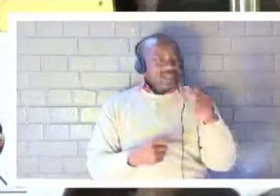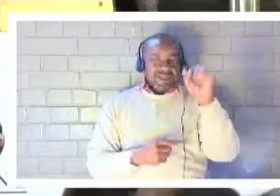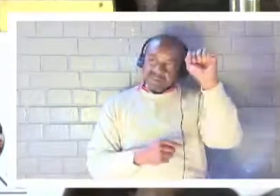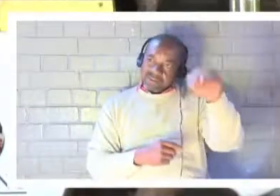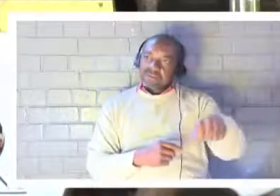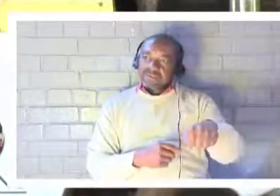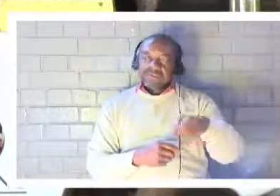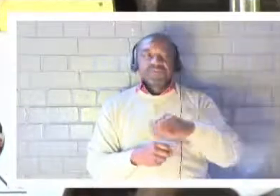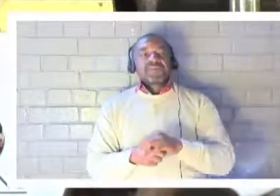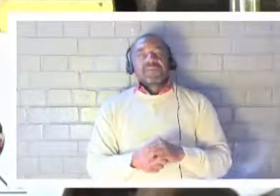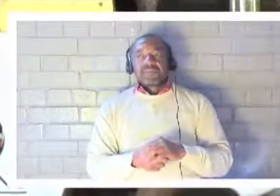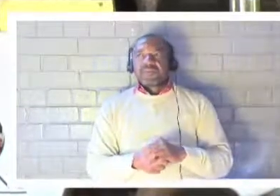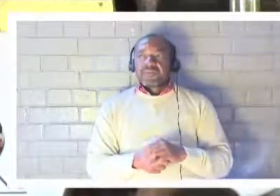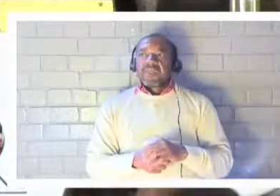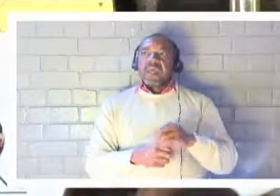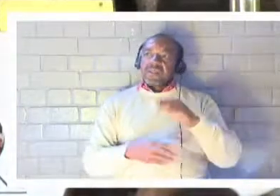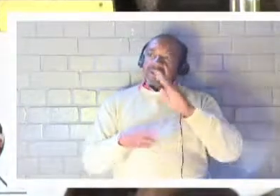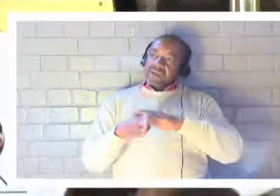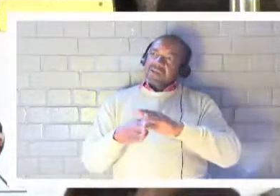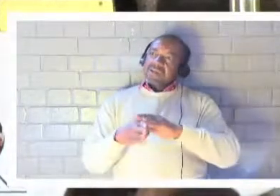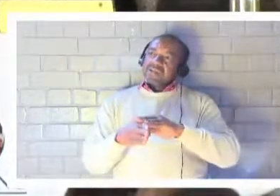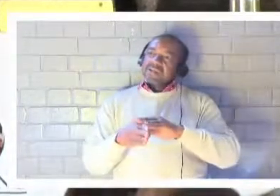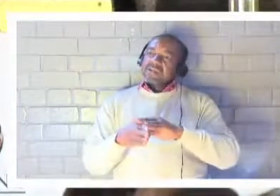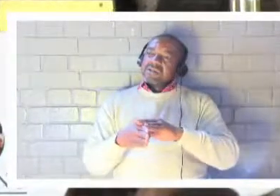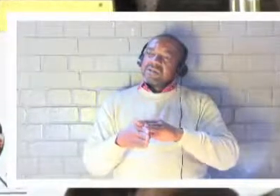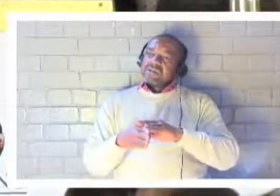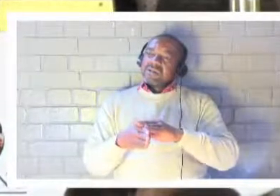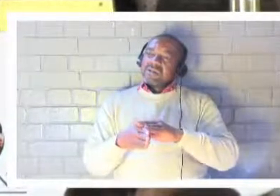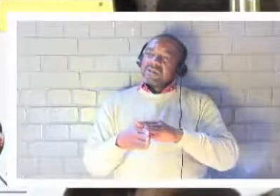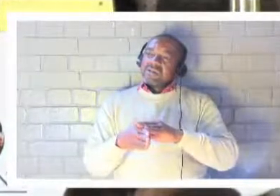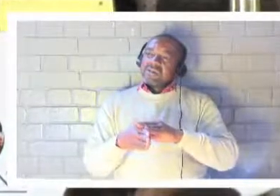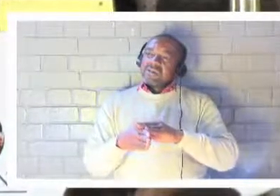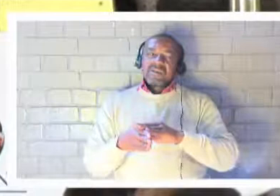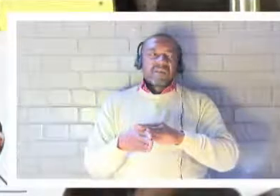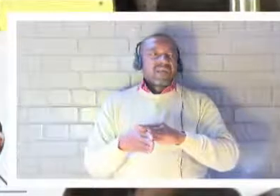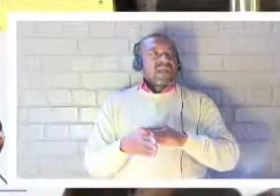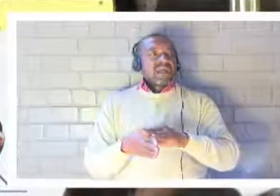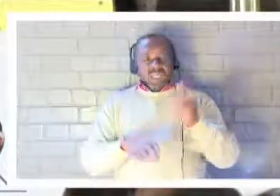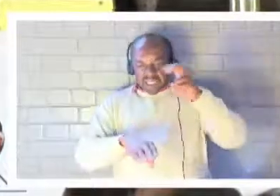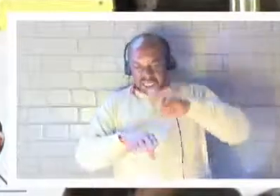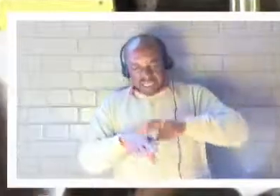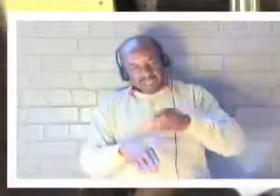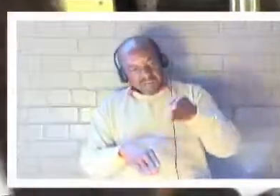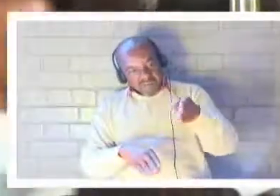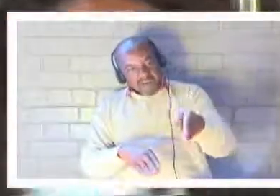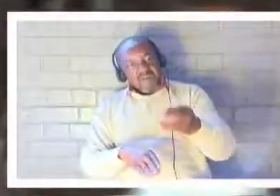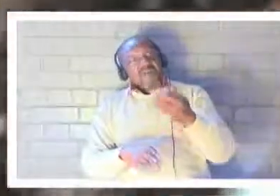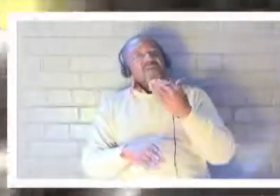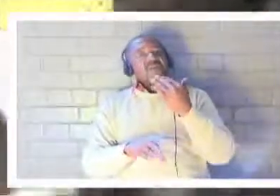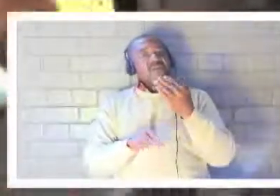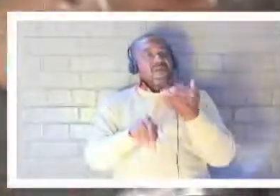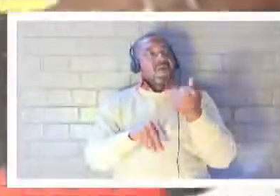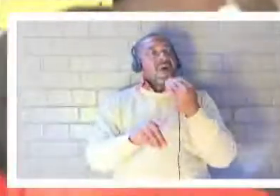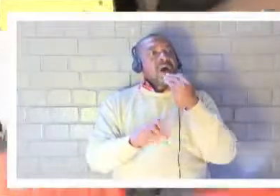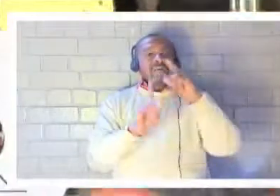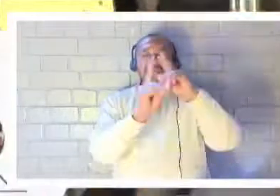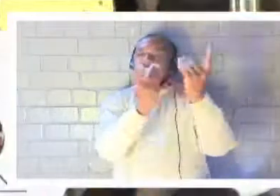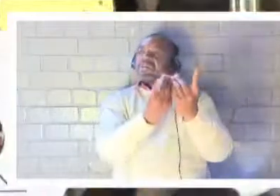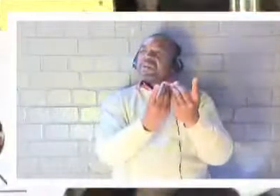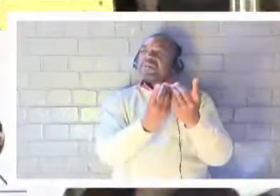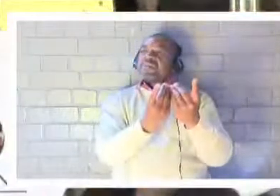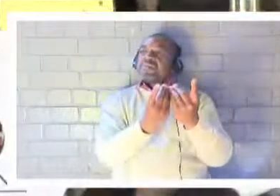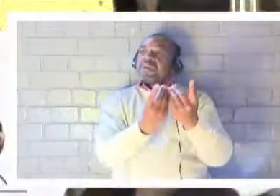yes. There is an appetite, there is an interest from the institution to